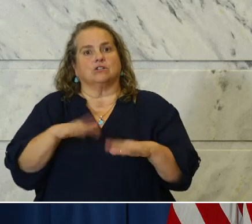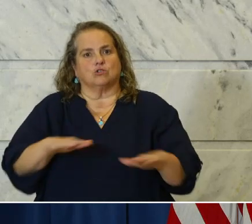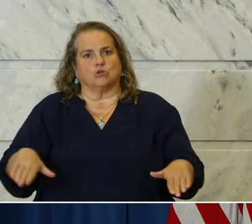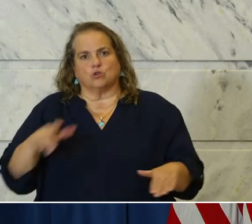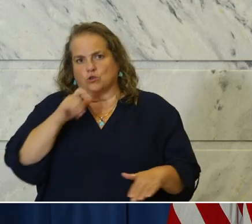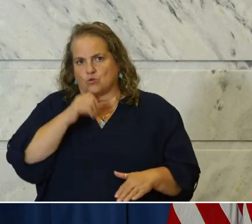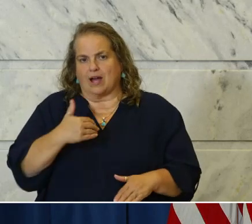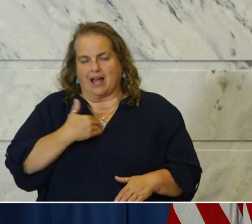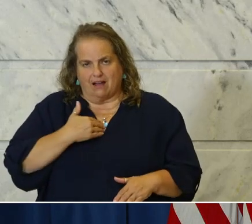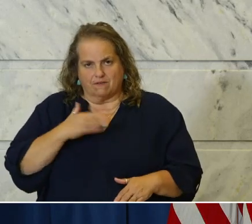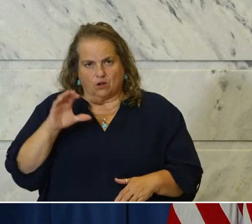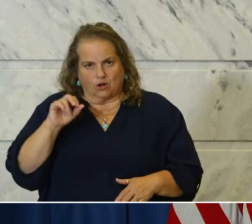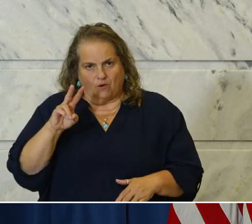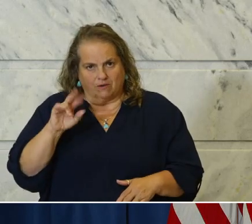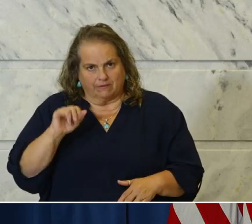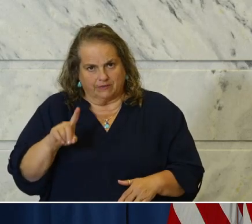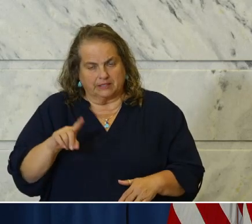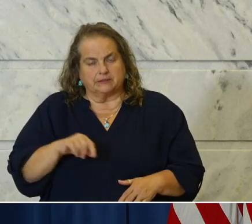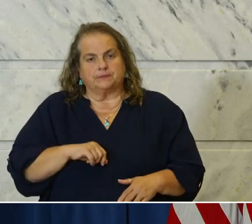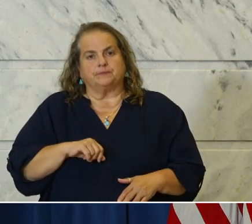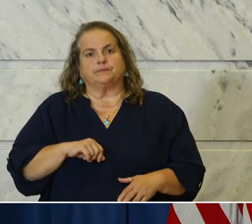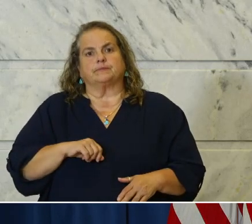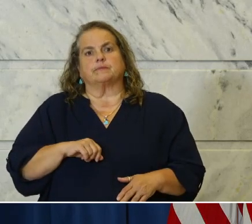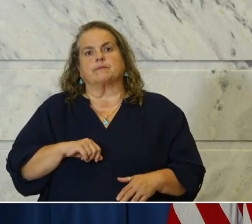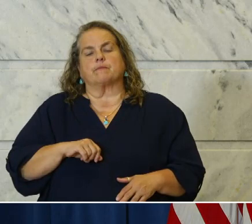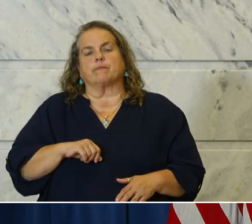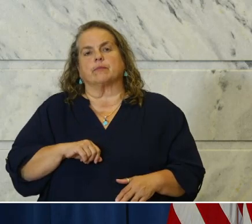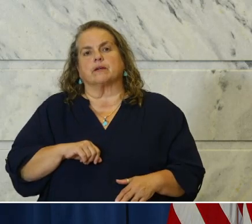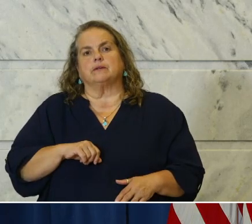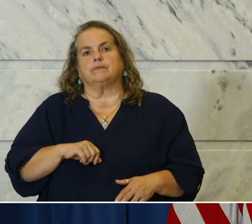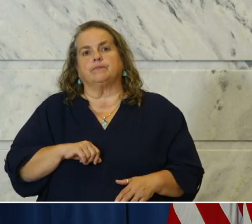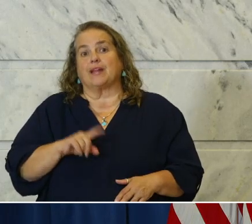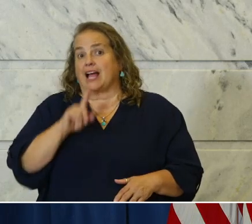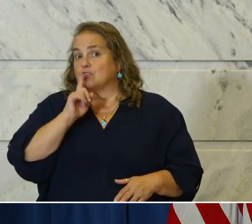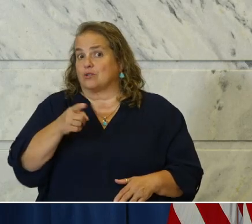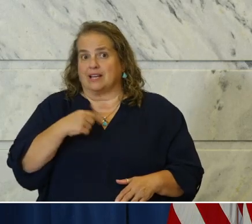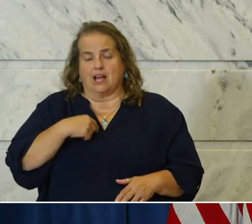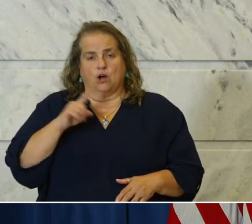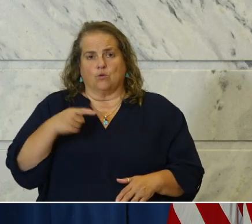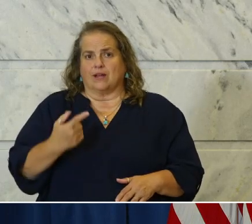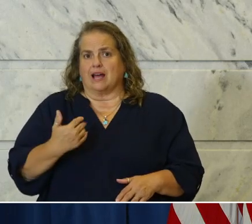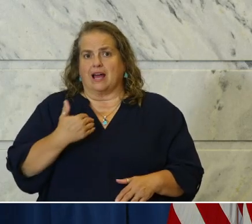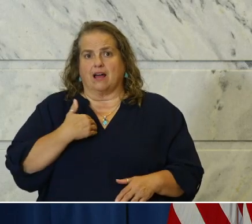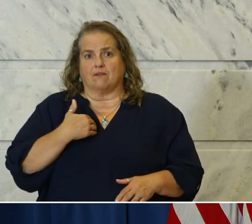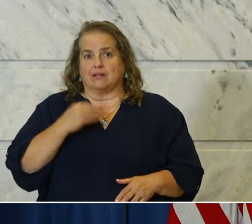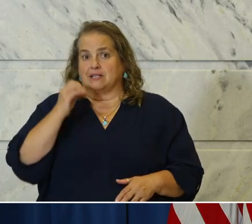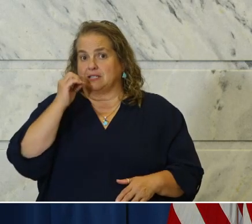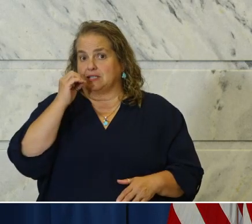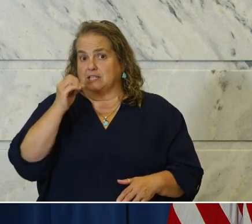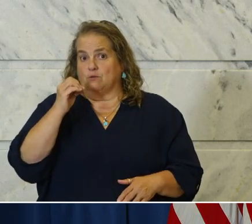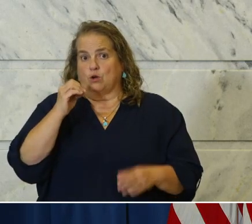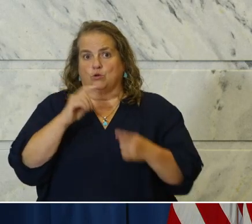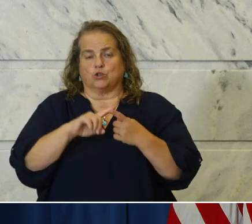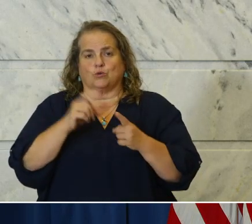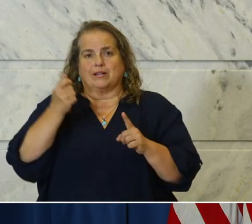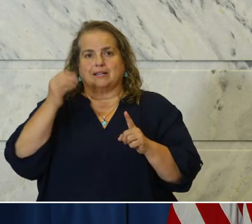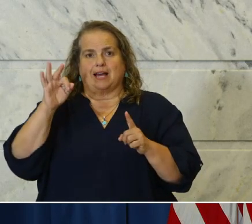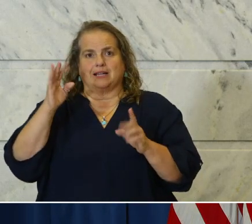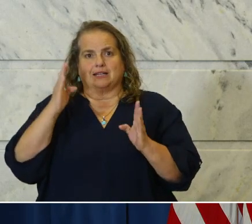an increase in that area. Actually, I only have 0 to 19 in